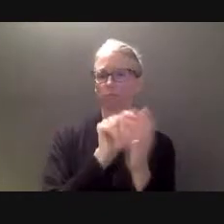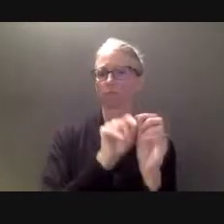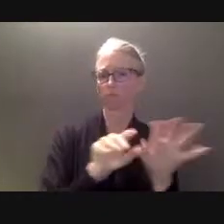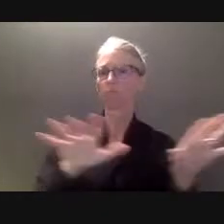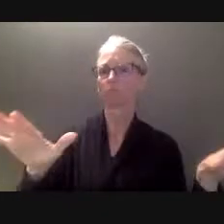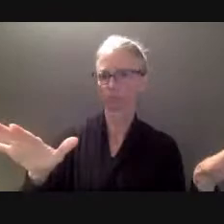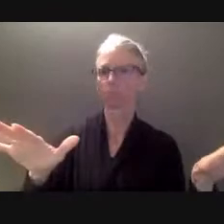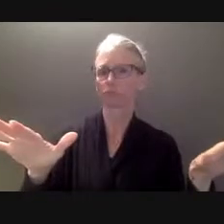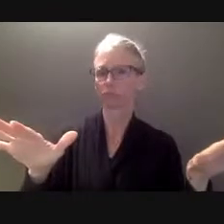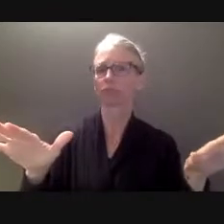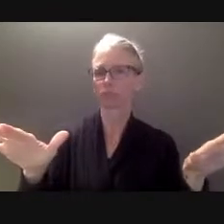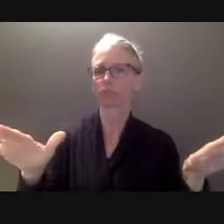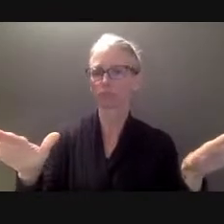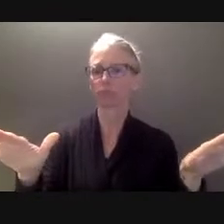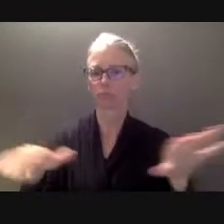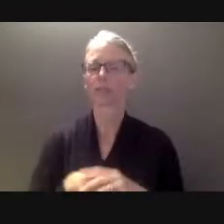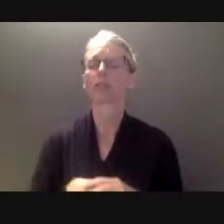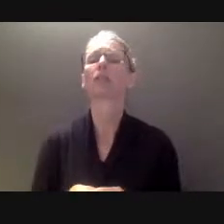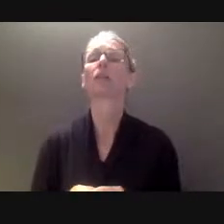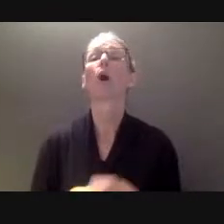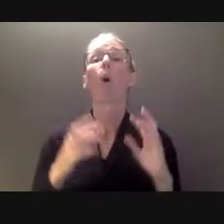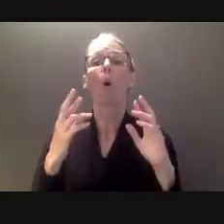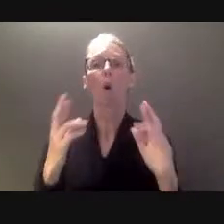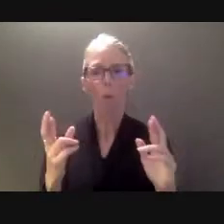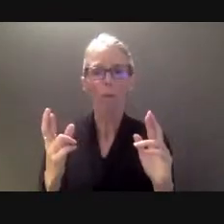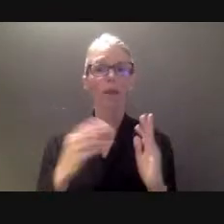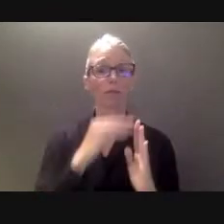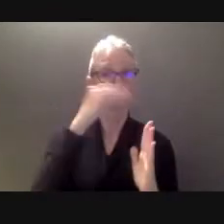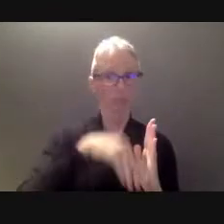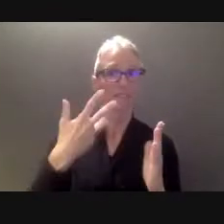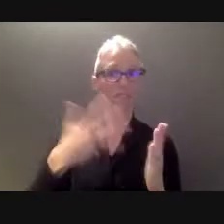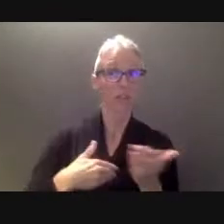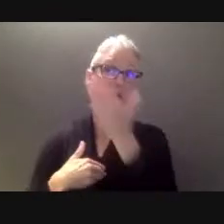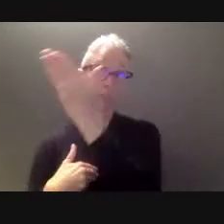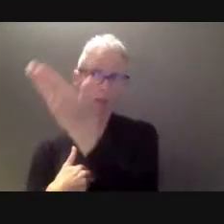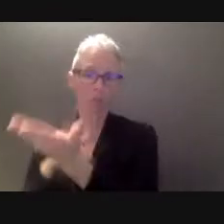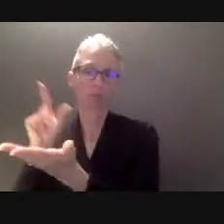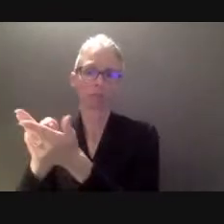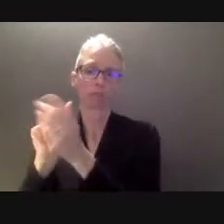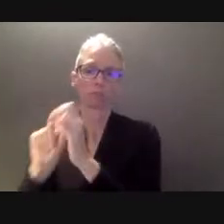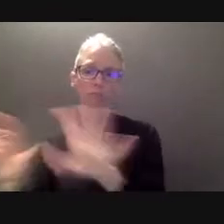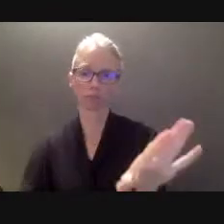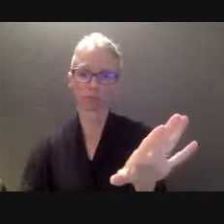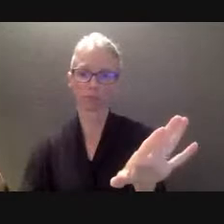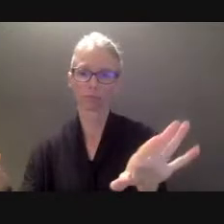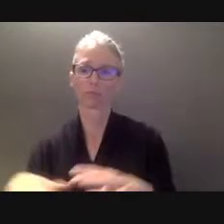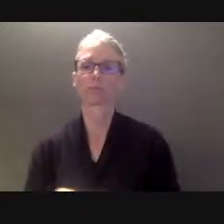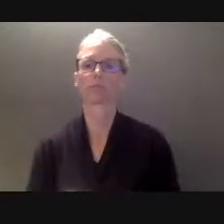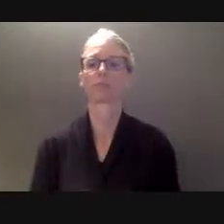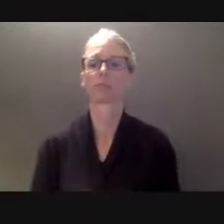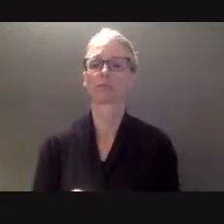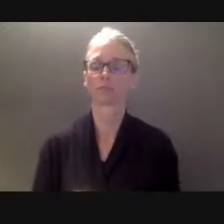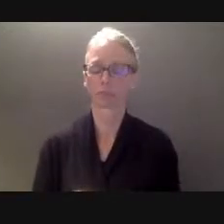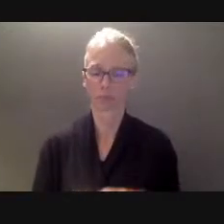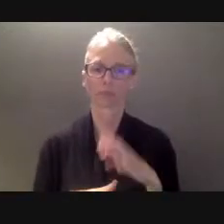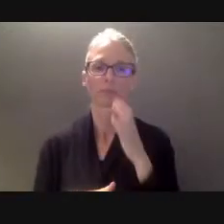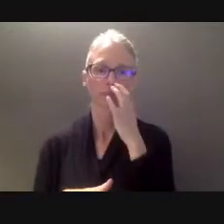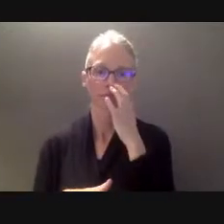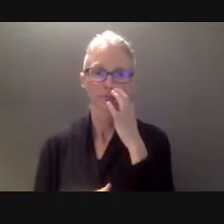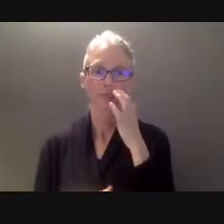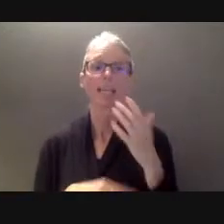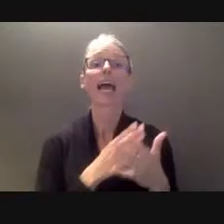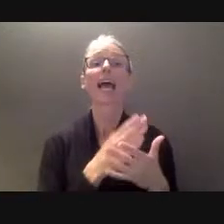will be published soon. We're hoping to submit those soon. And then we are currently working on the survey and the interview